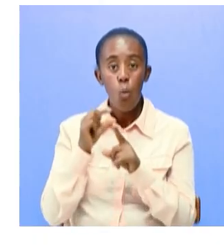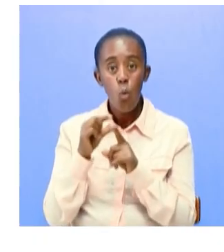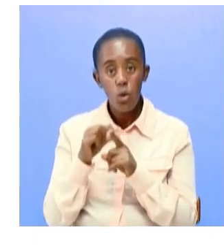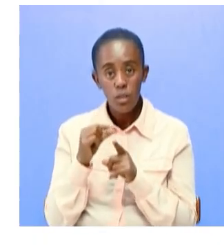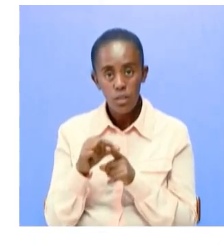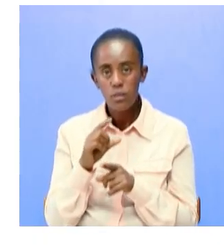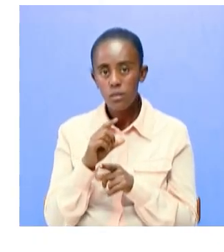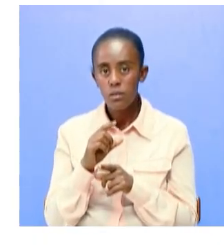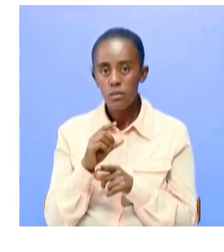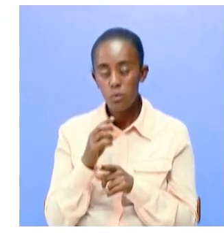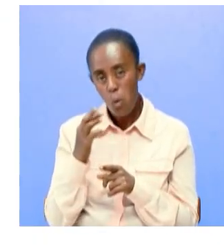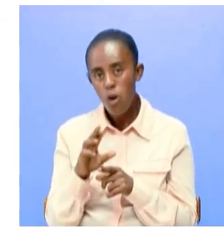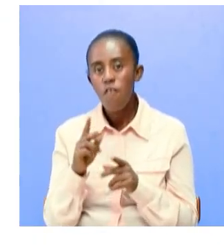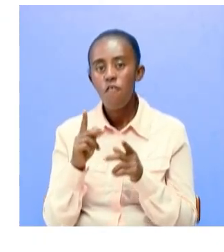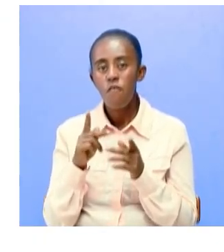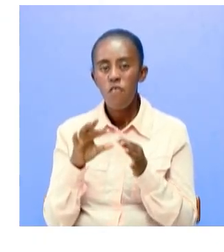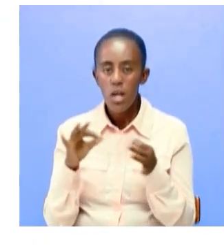or phrases